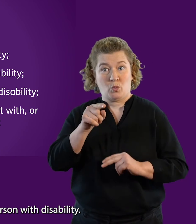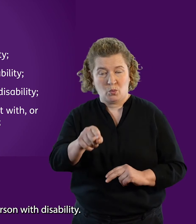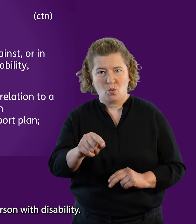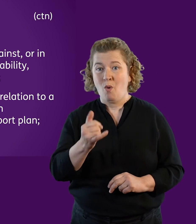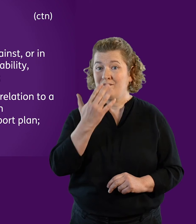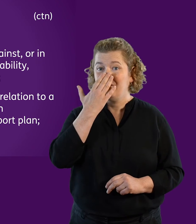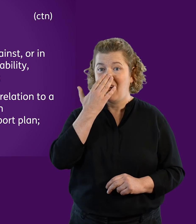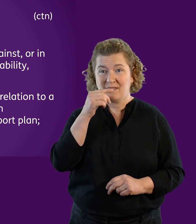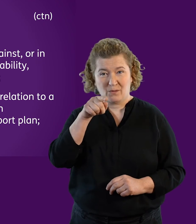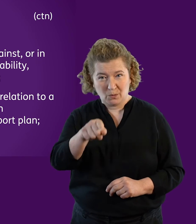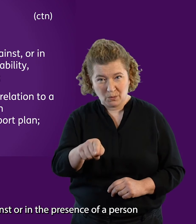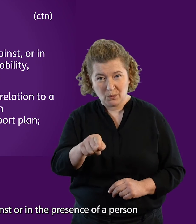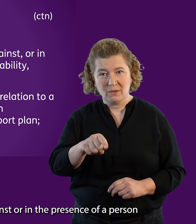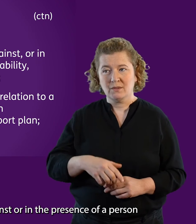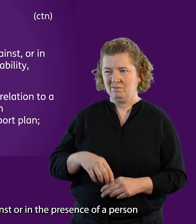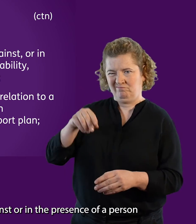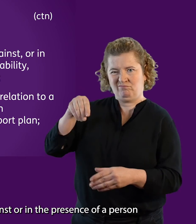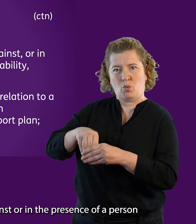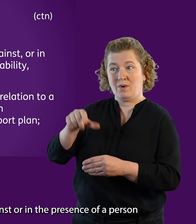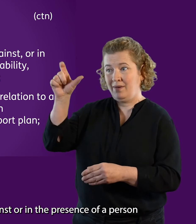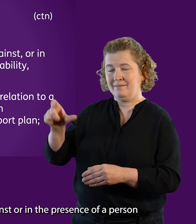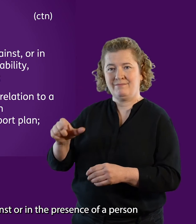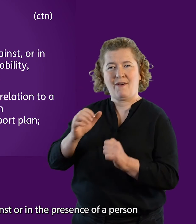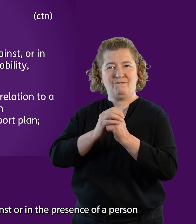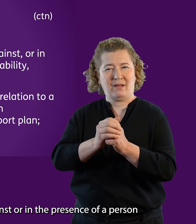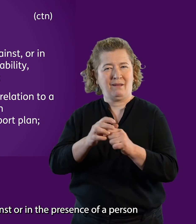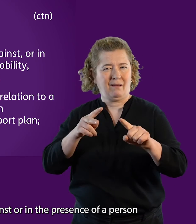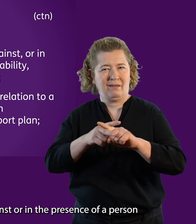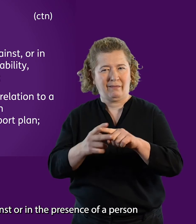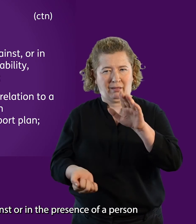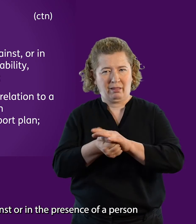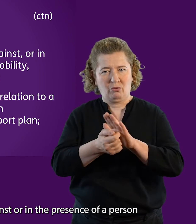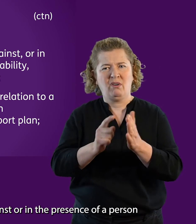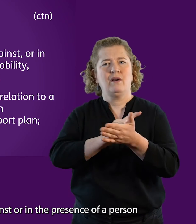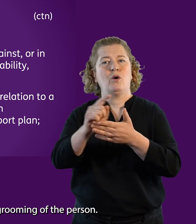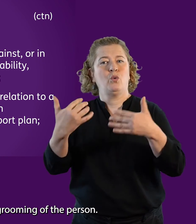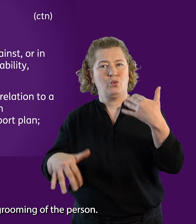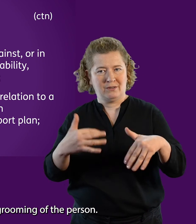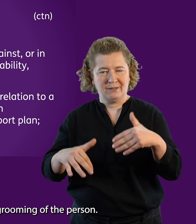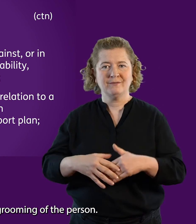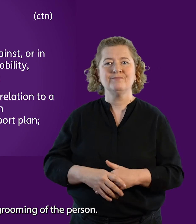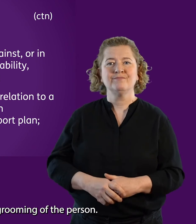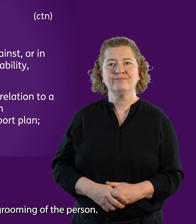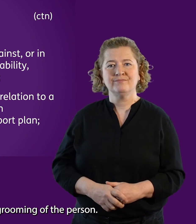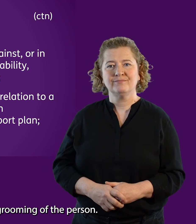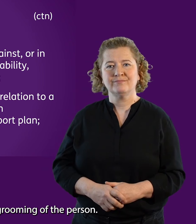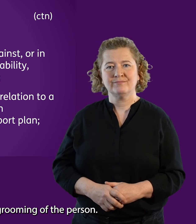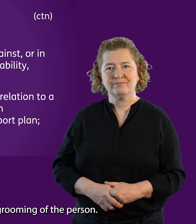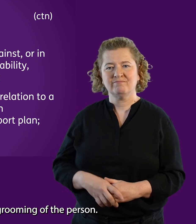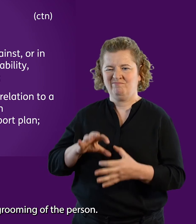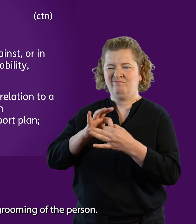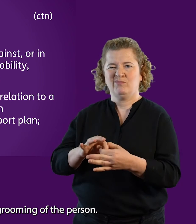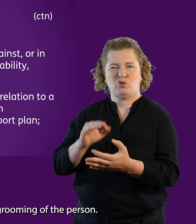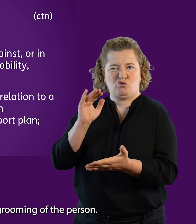with disability, sexual misconduct committed against or in the presence of a person with disability,